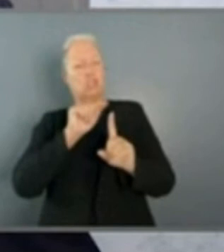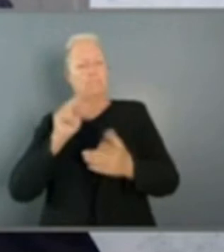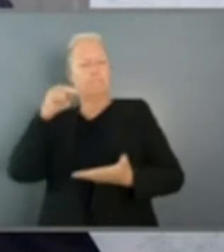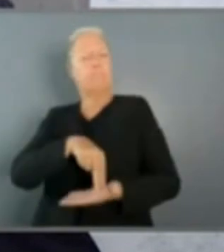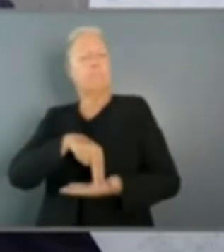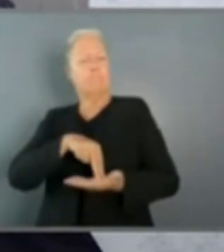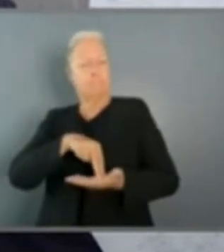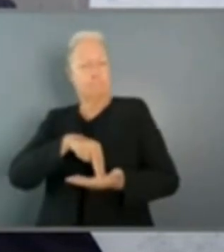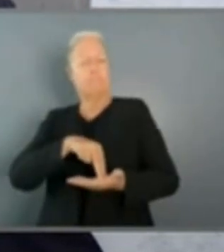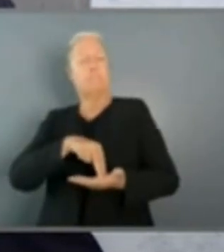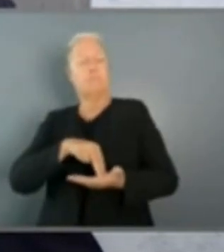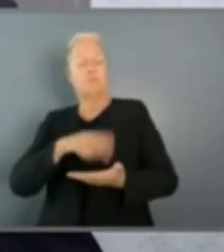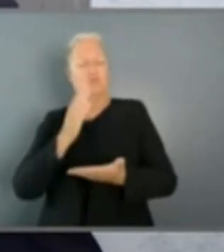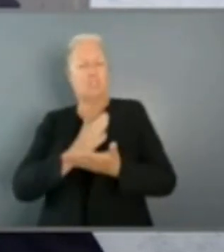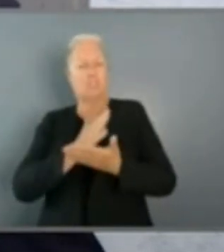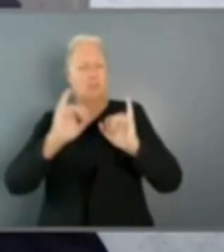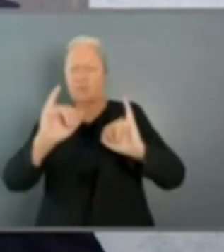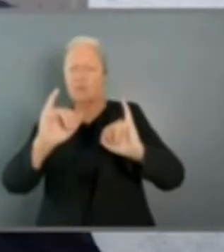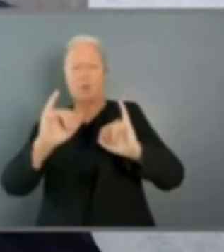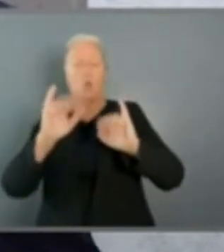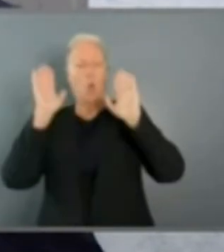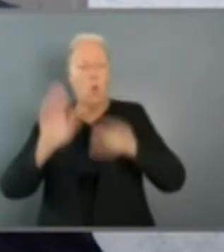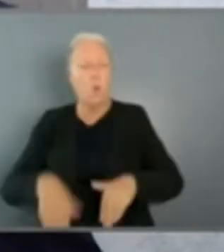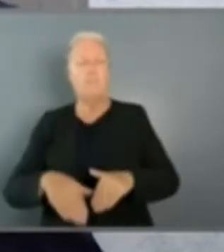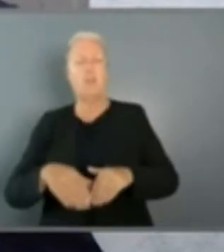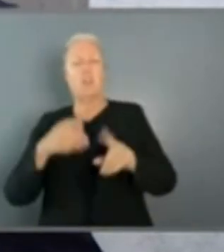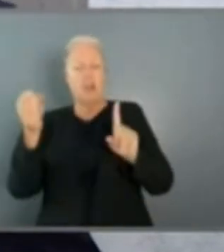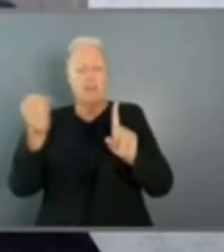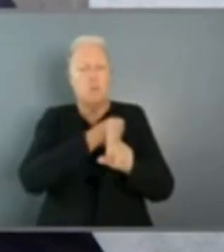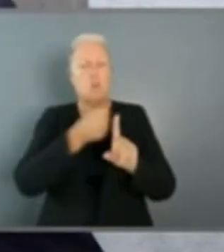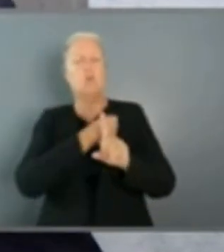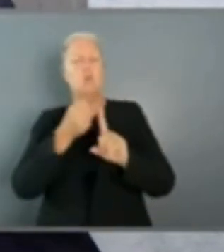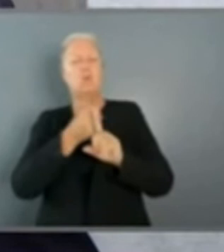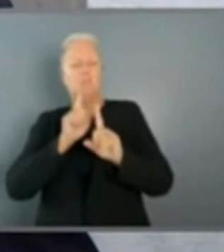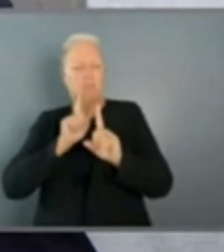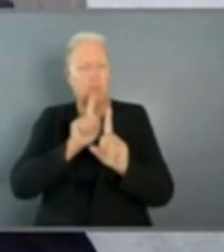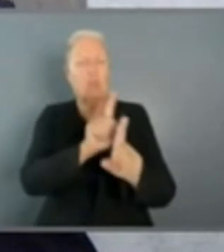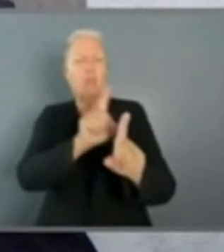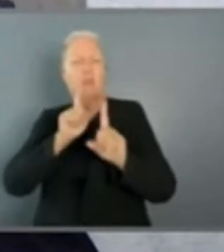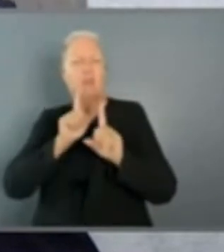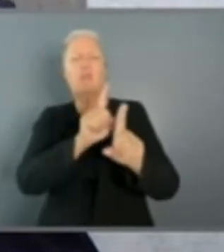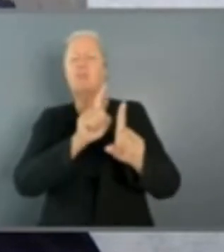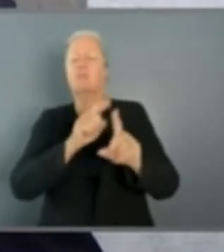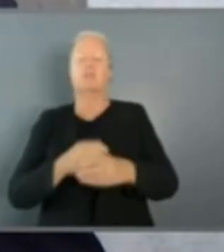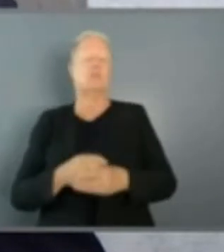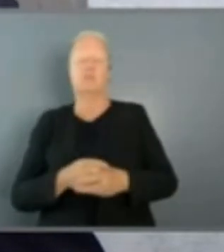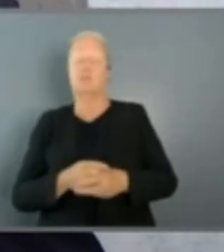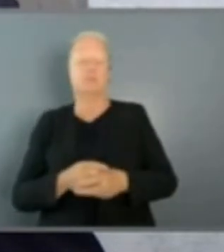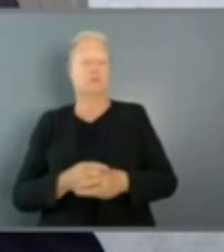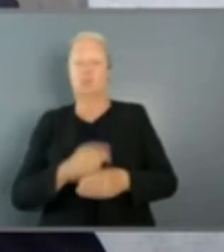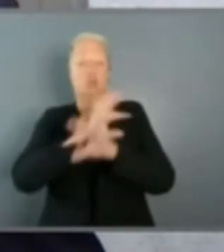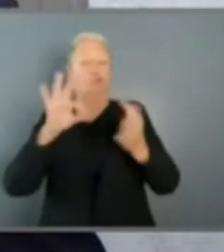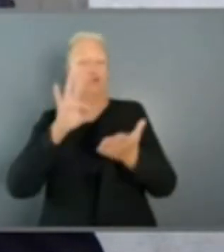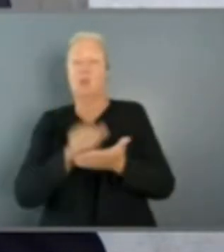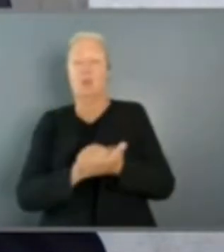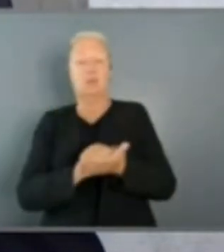of the most vitriolic of abuse, stalking and threats to her own public security was just absolutely appalling. And I